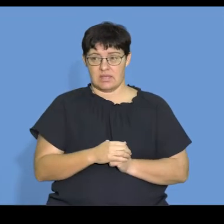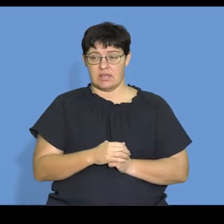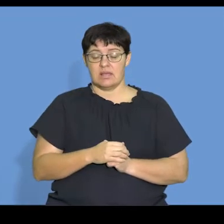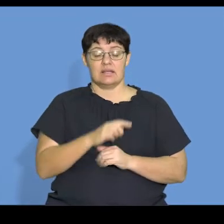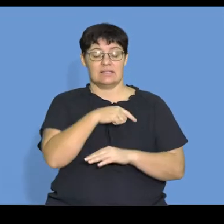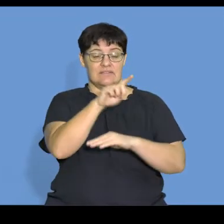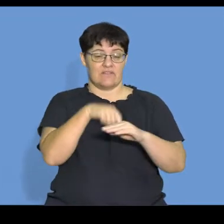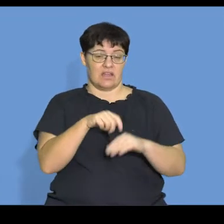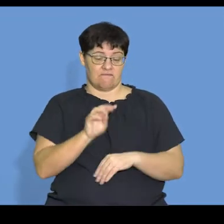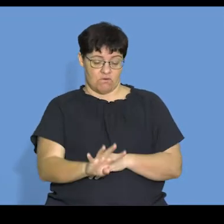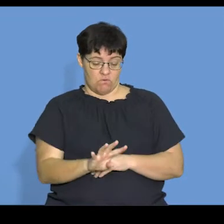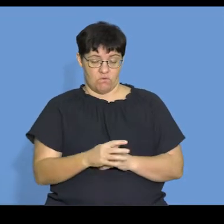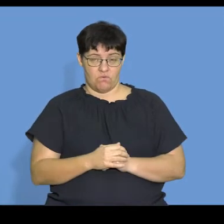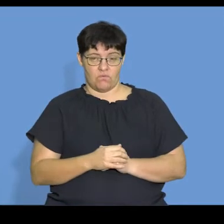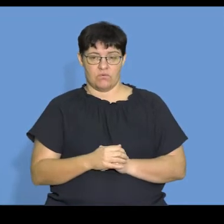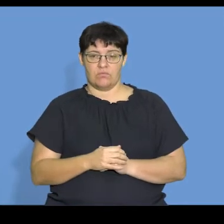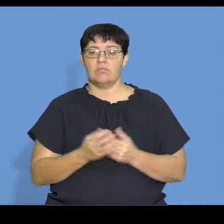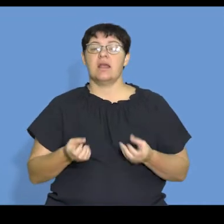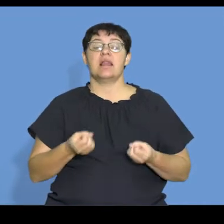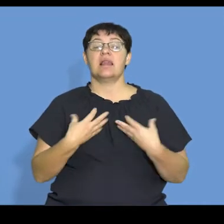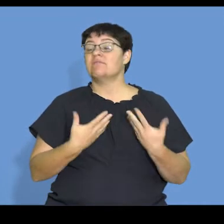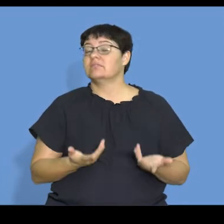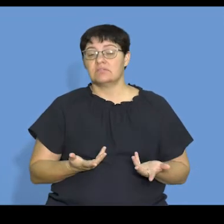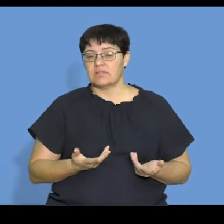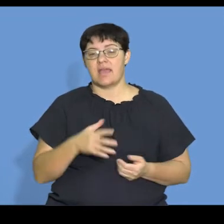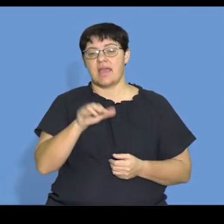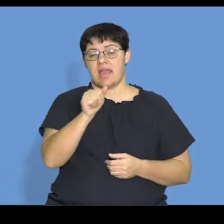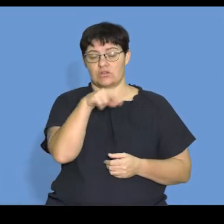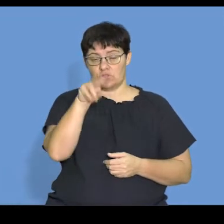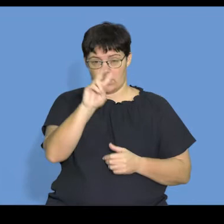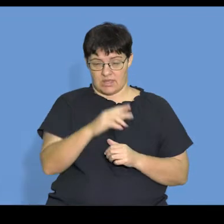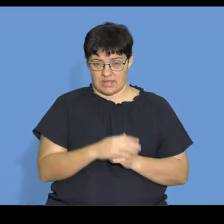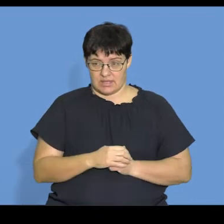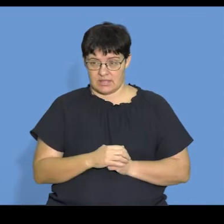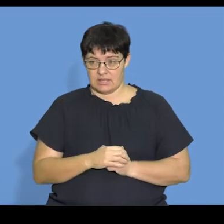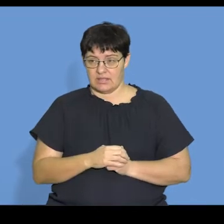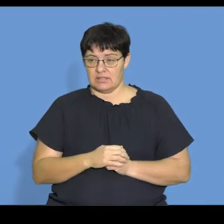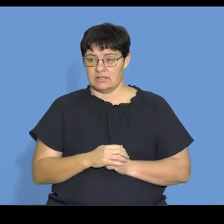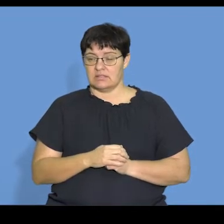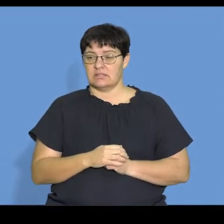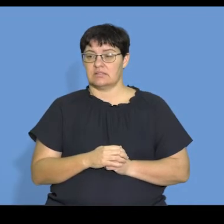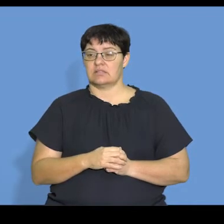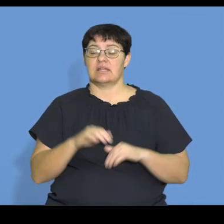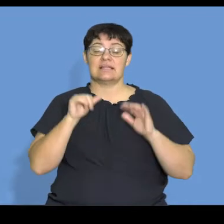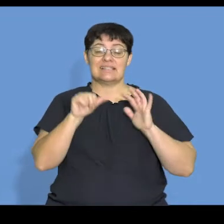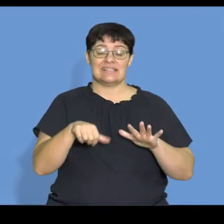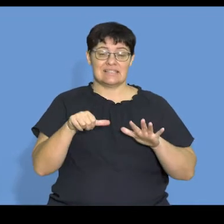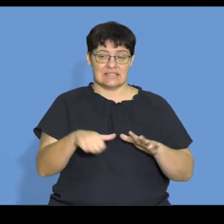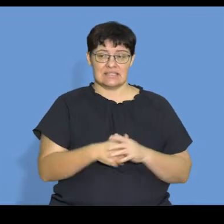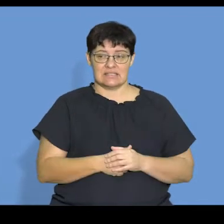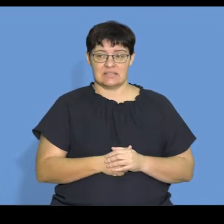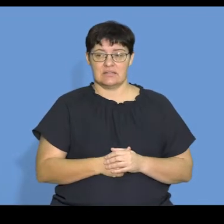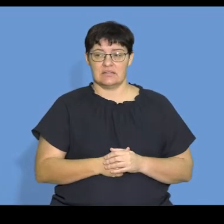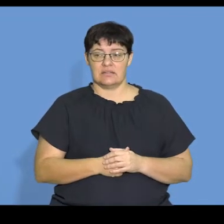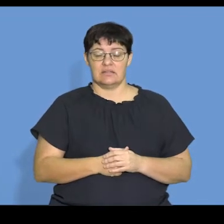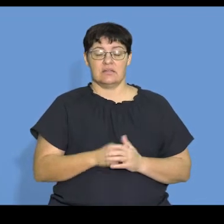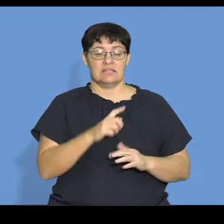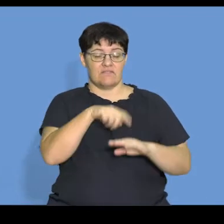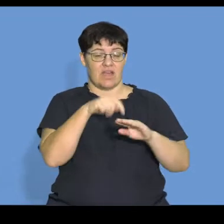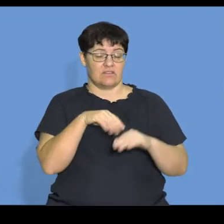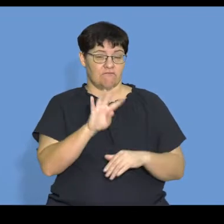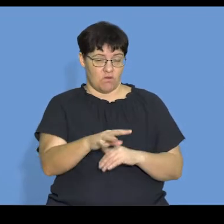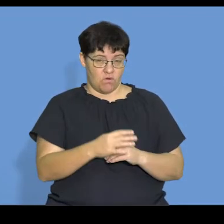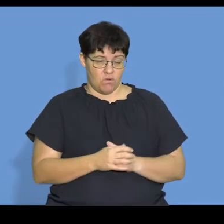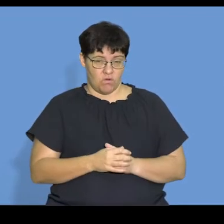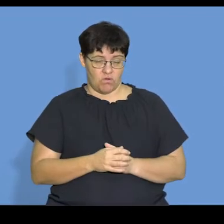by 4, which will give me just the a squared. And then I will say 16 divided by 4, which